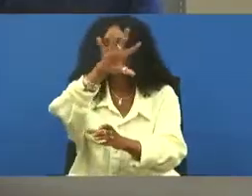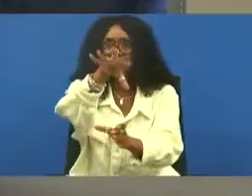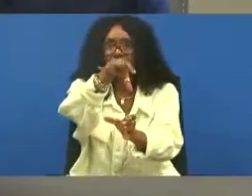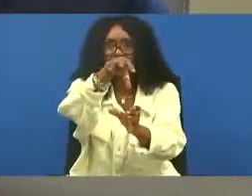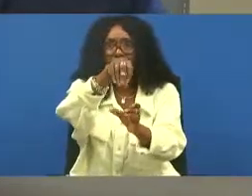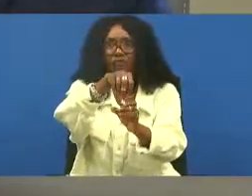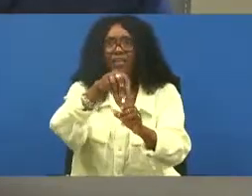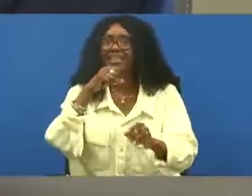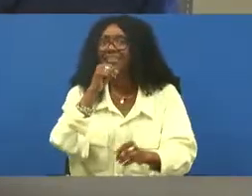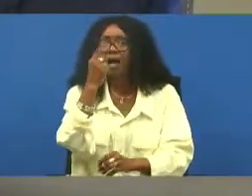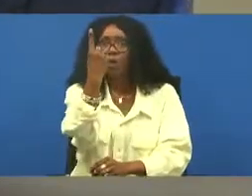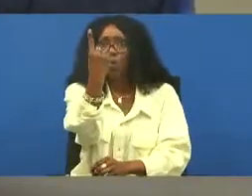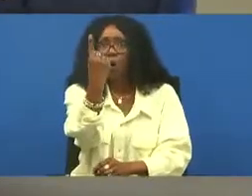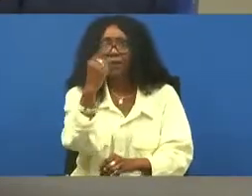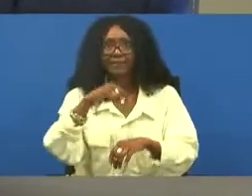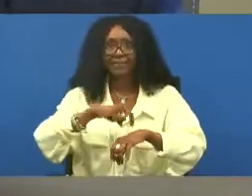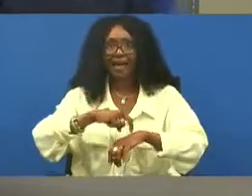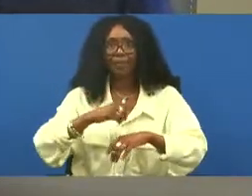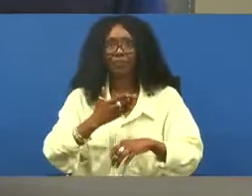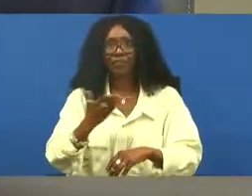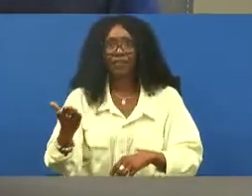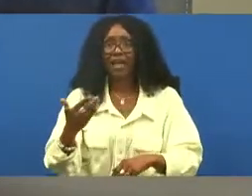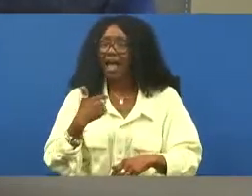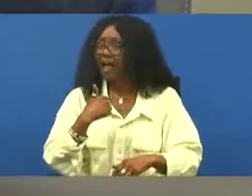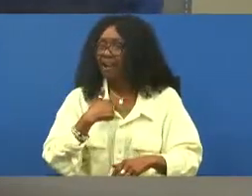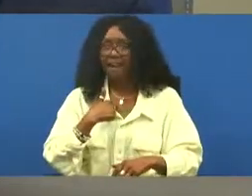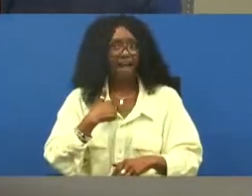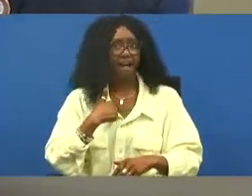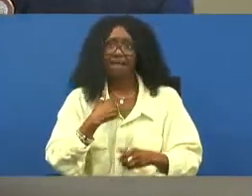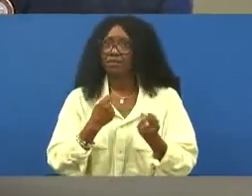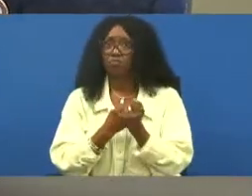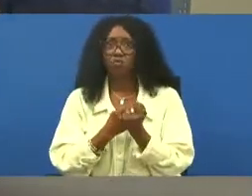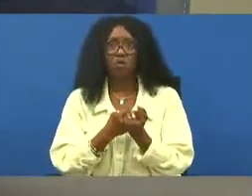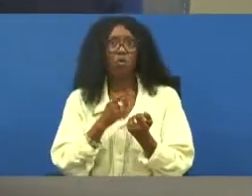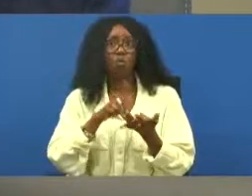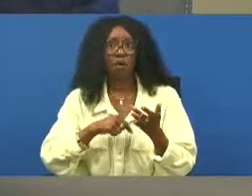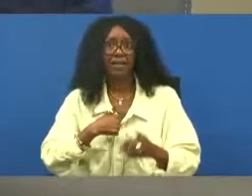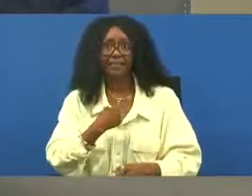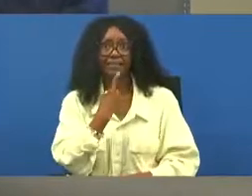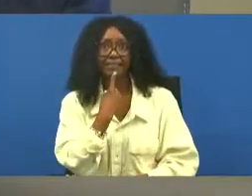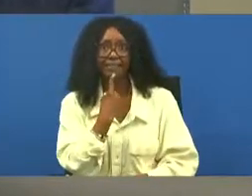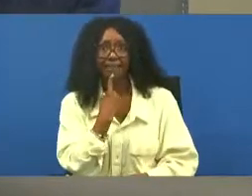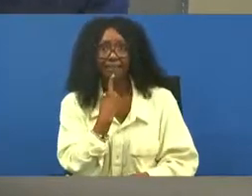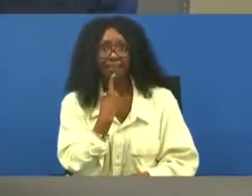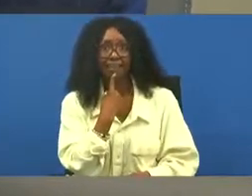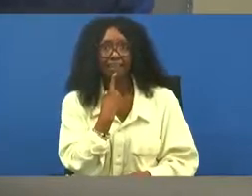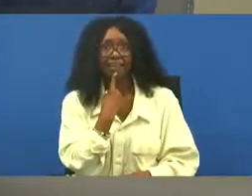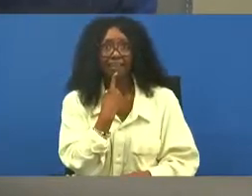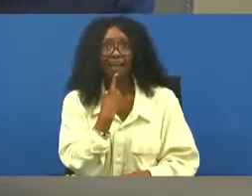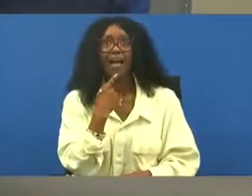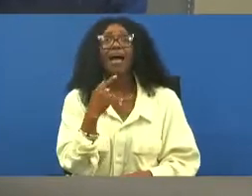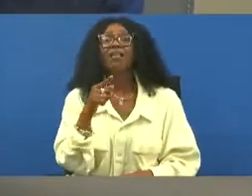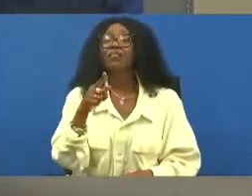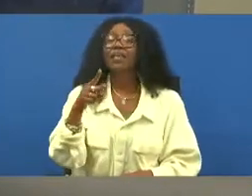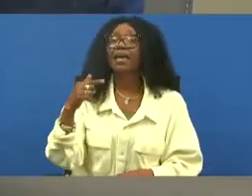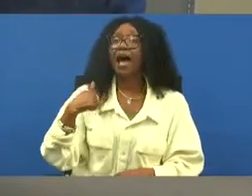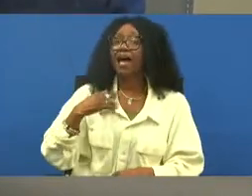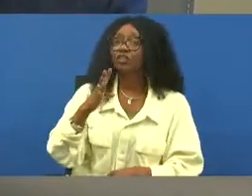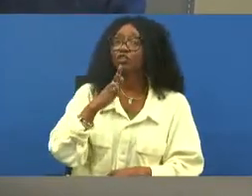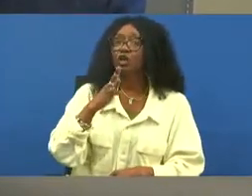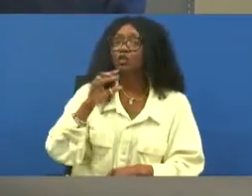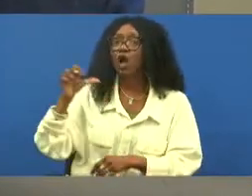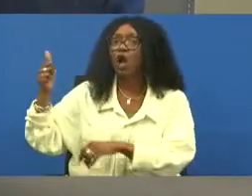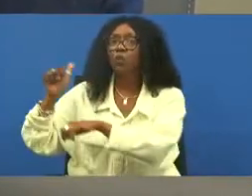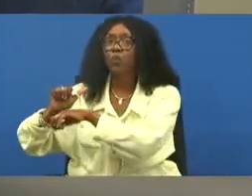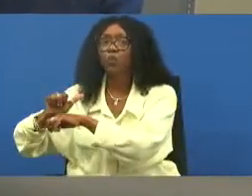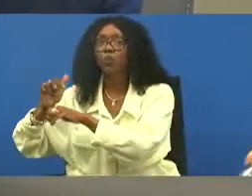is not a one-time thing for me, and I stand my ground on all of it. And when it related to, in the back, had a conversation with one of my colleagues that said,